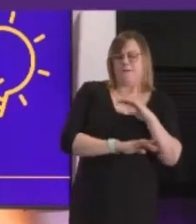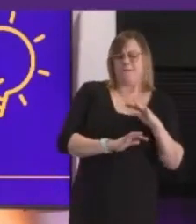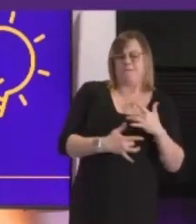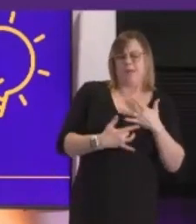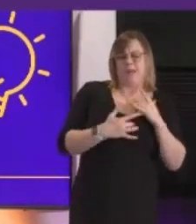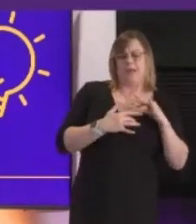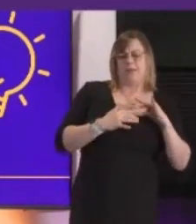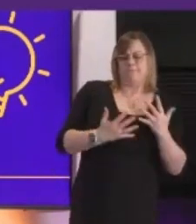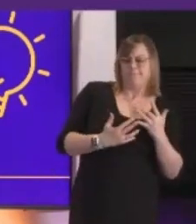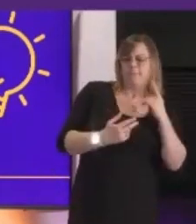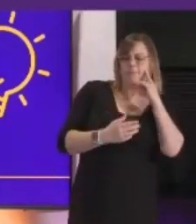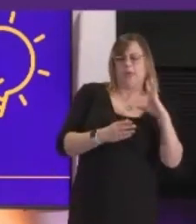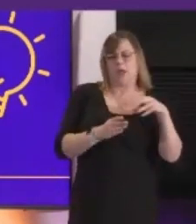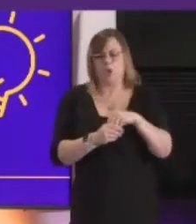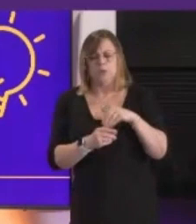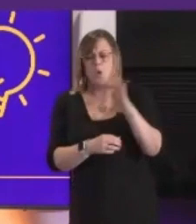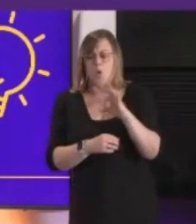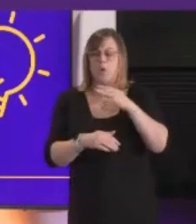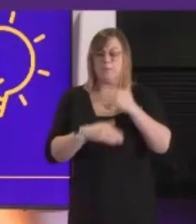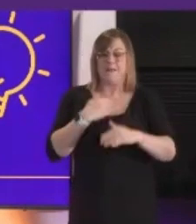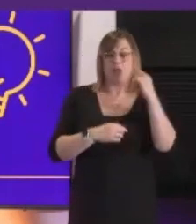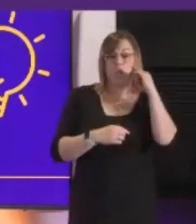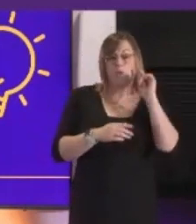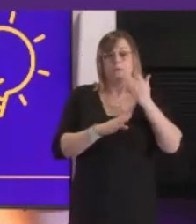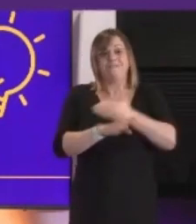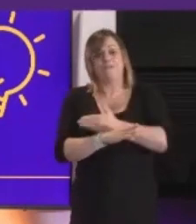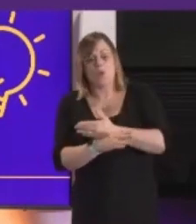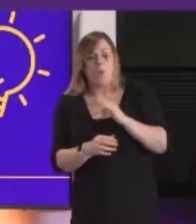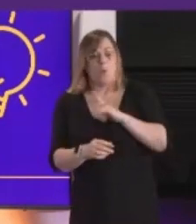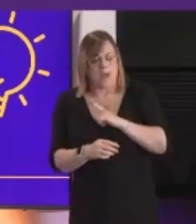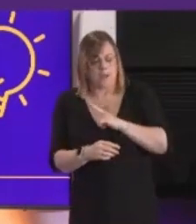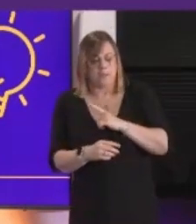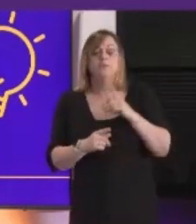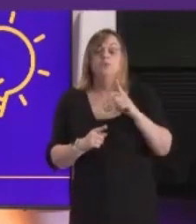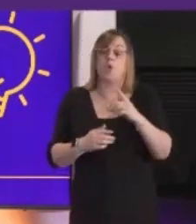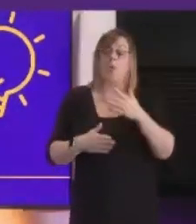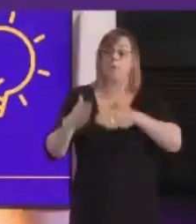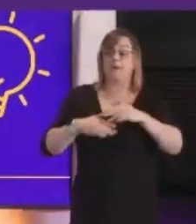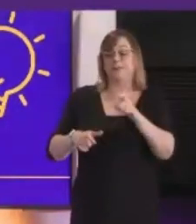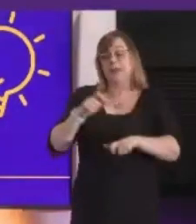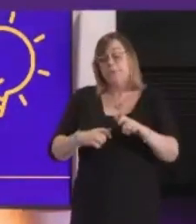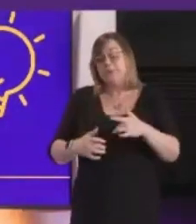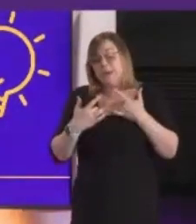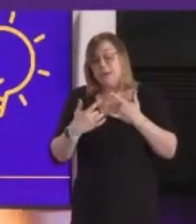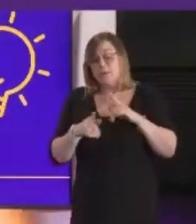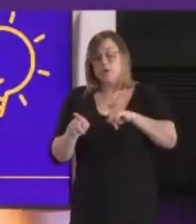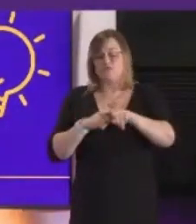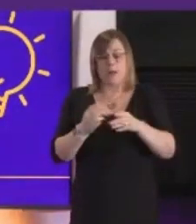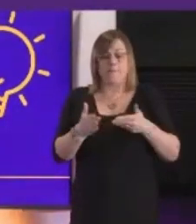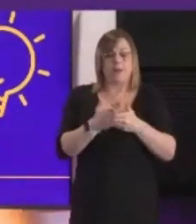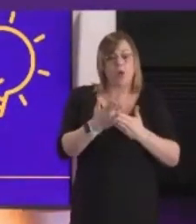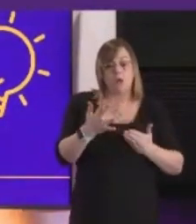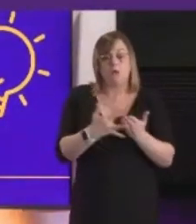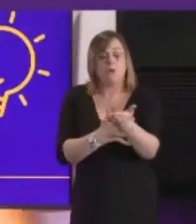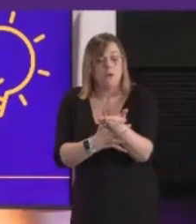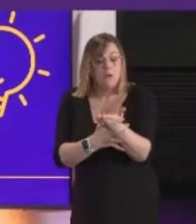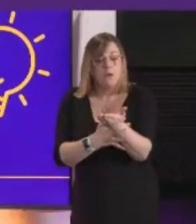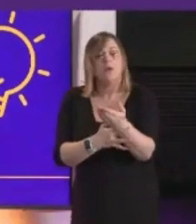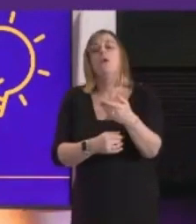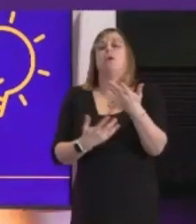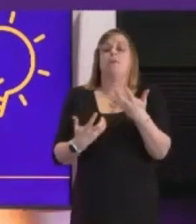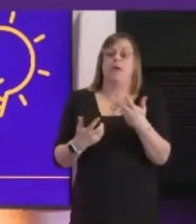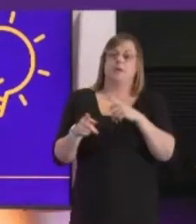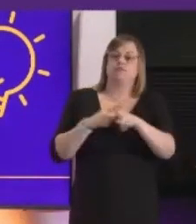does it just not come into the psyche? So what we would do from a behavioural science perspective is to try and remove that barrier, try and find ways